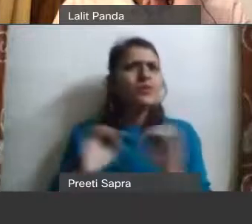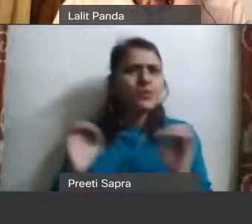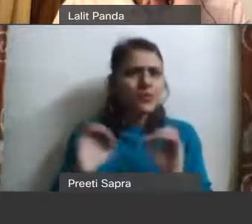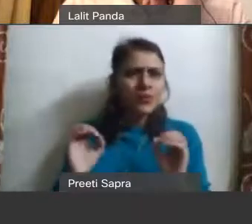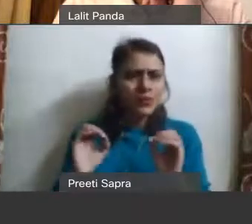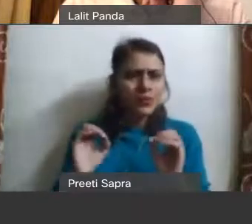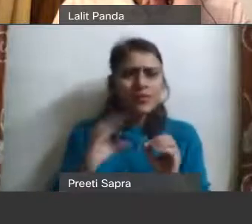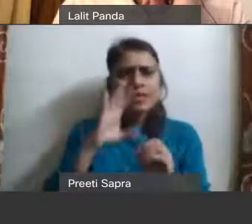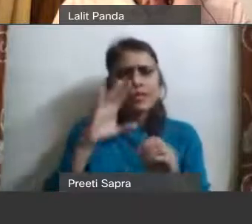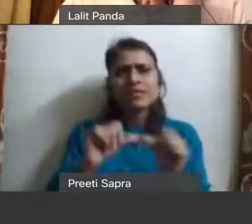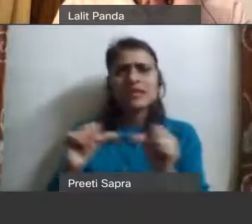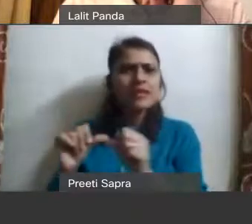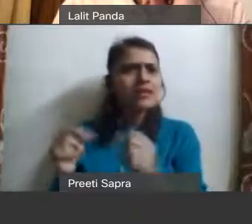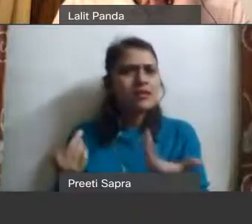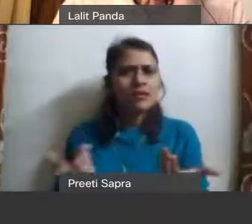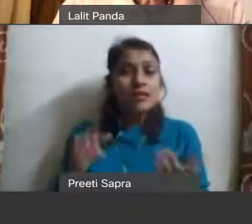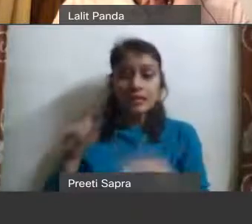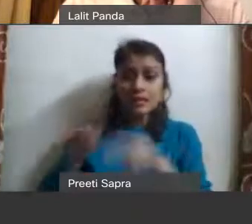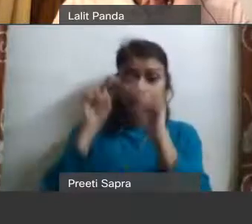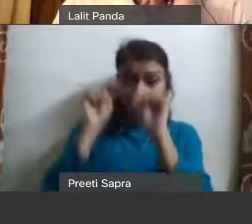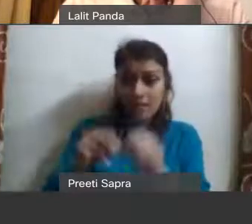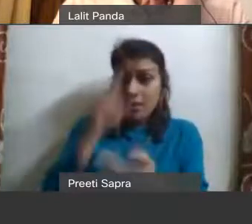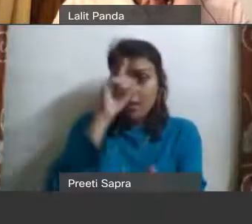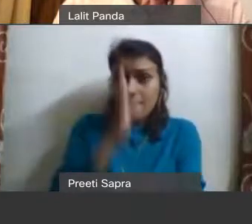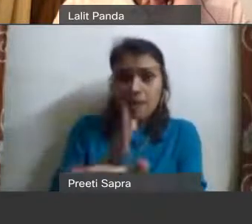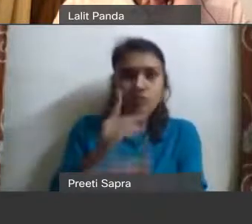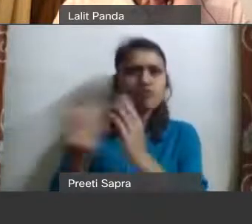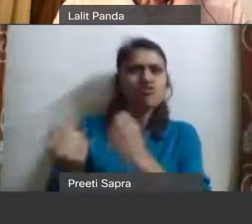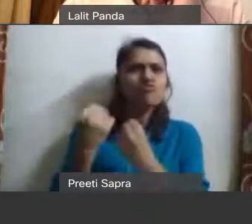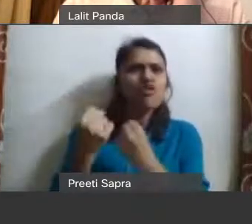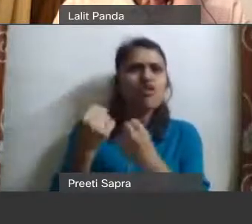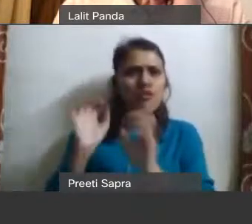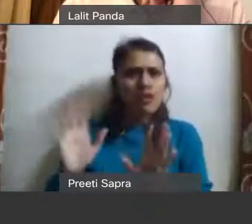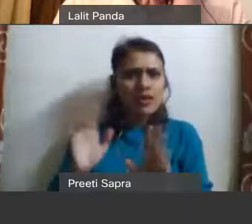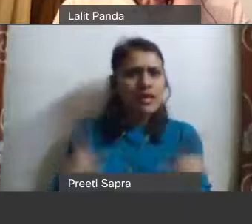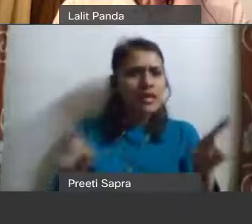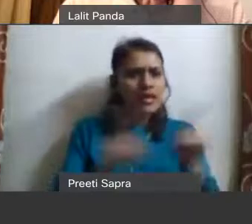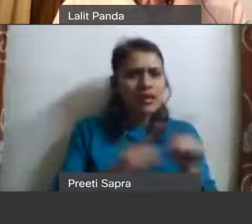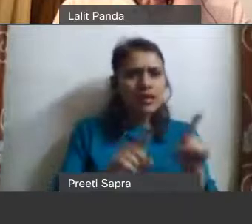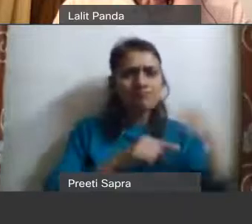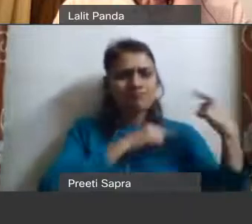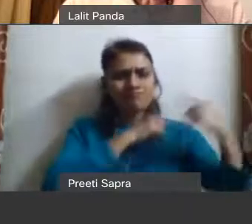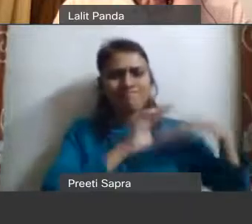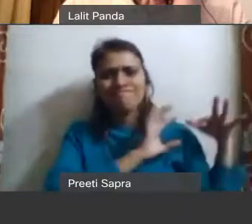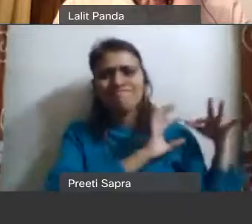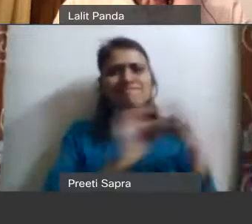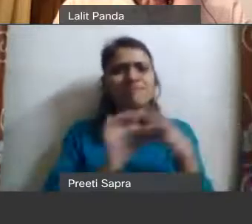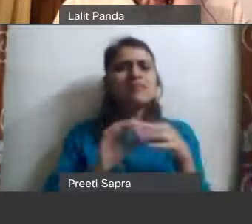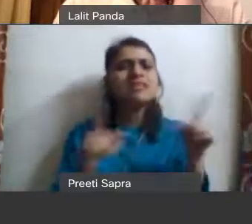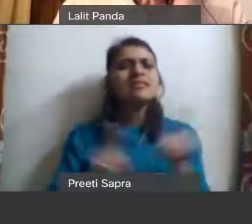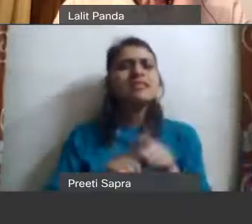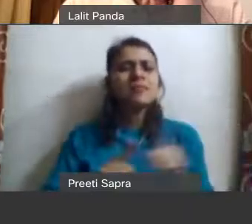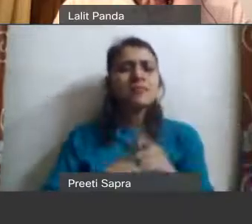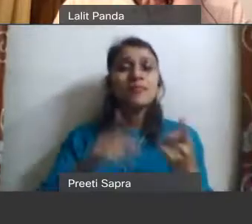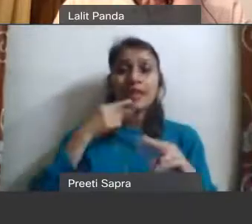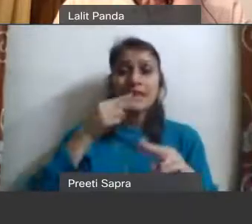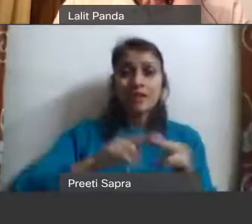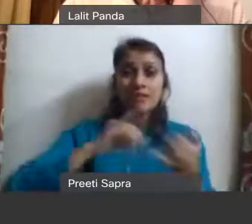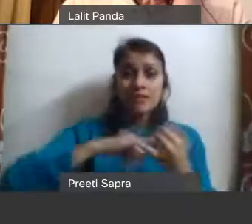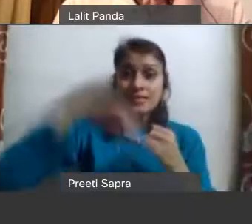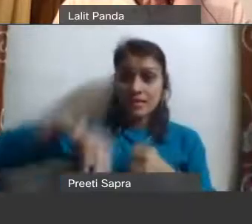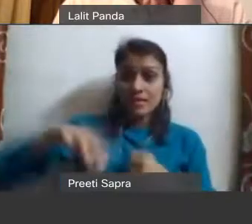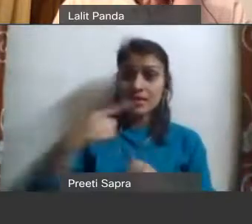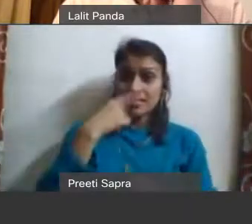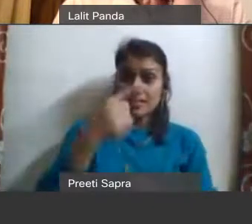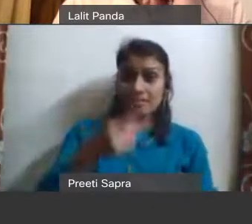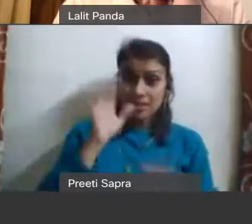CAA. And this requirement, I believe, is a strong requirement even under the traditional twin test. And if the state is saying something